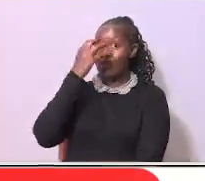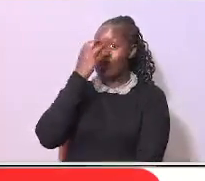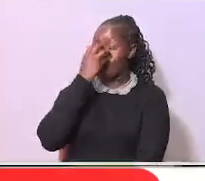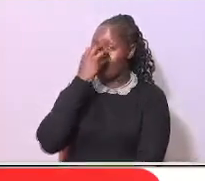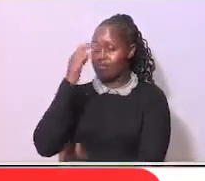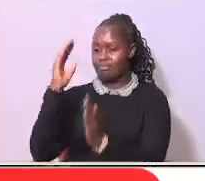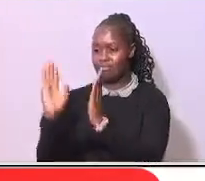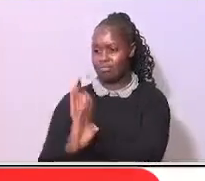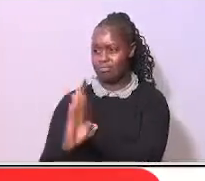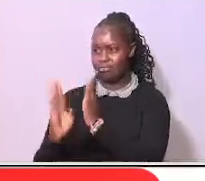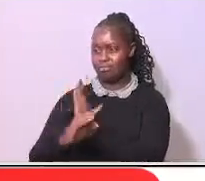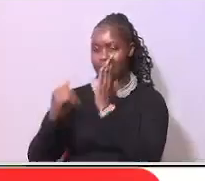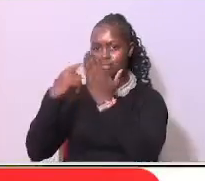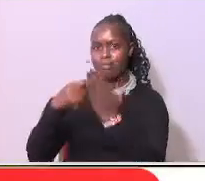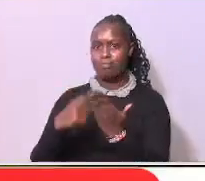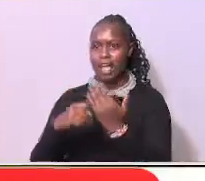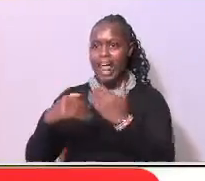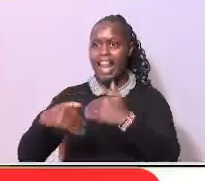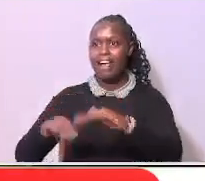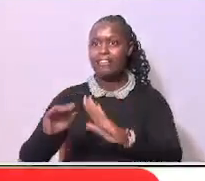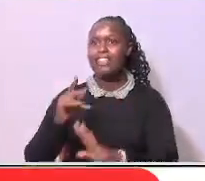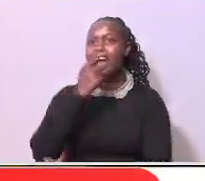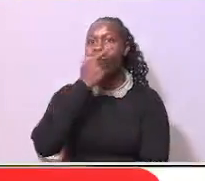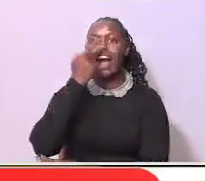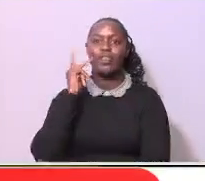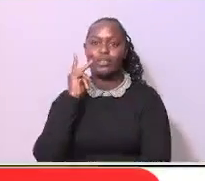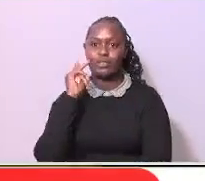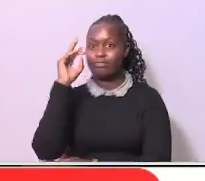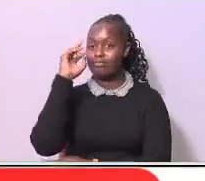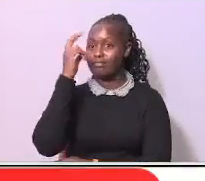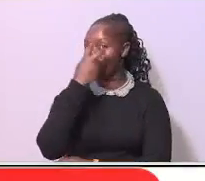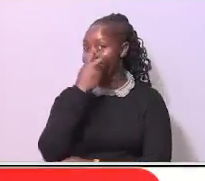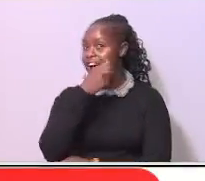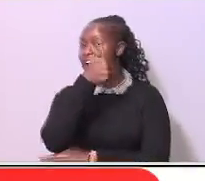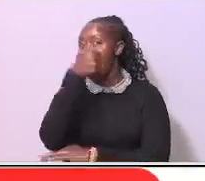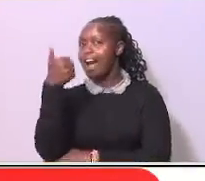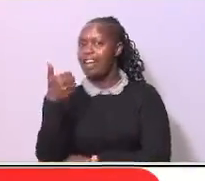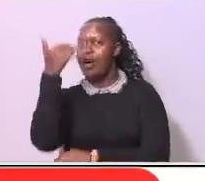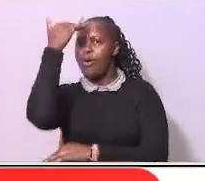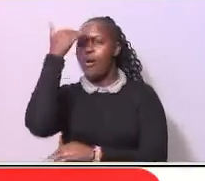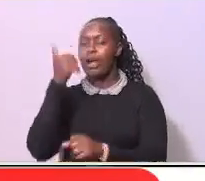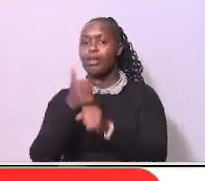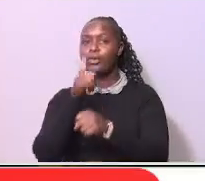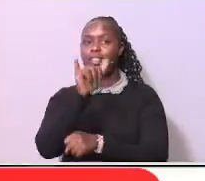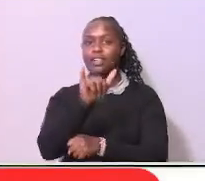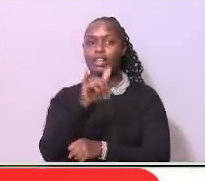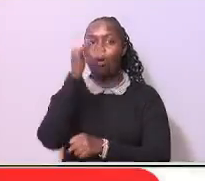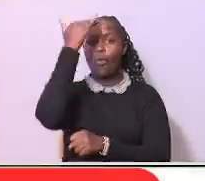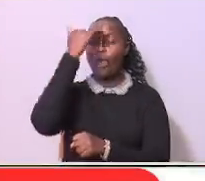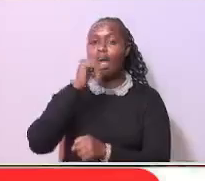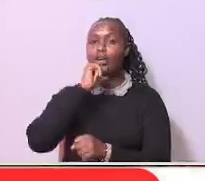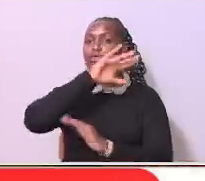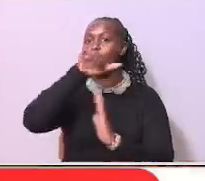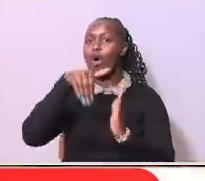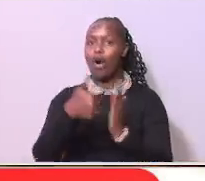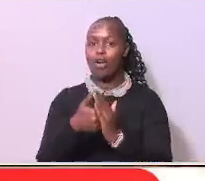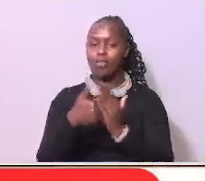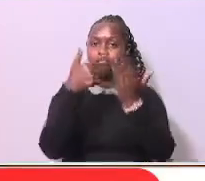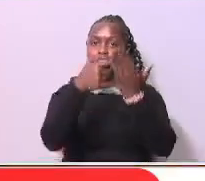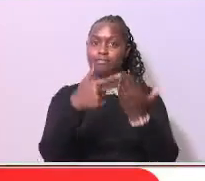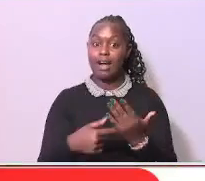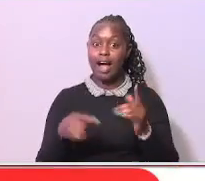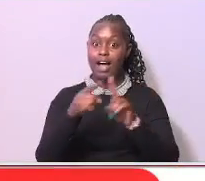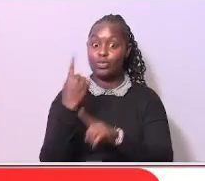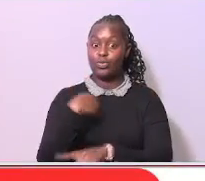walijificha. Wakaanza Karonzo, Mata na wengine. Mbona hiyo? Si wangeitana wote waongee pamoja